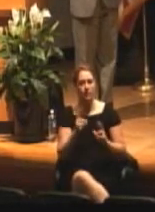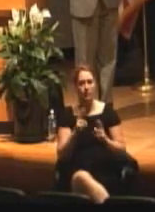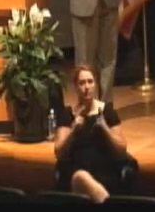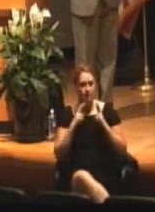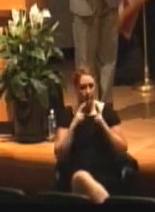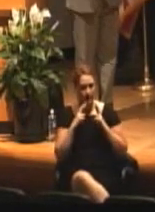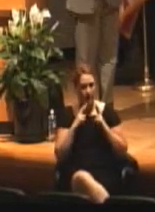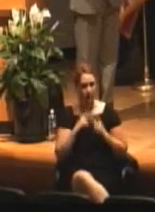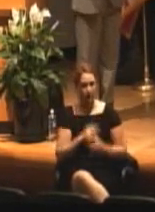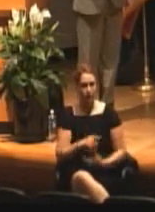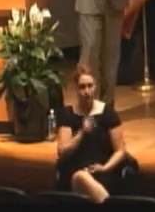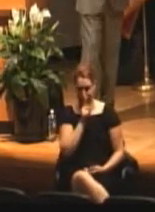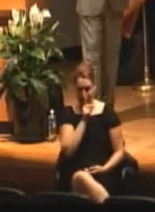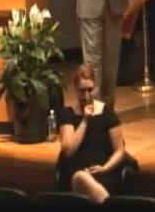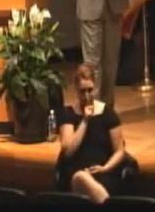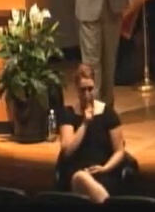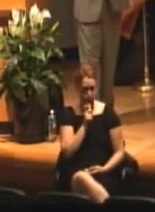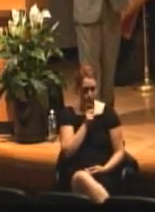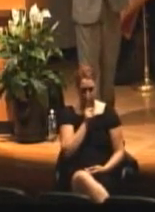Nobody we know, right?